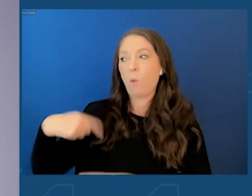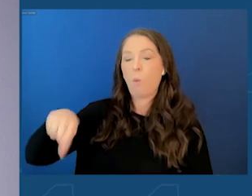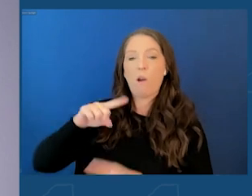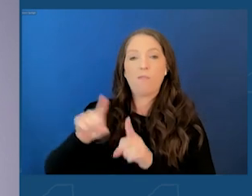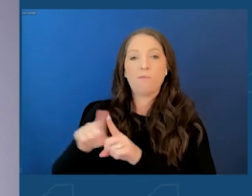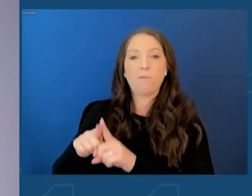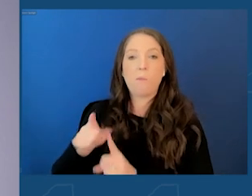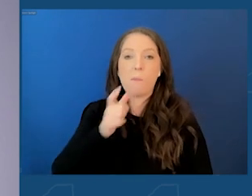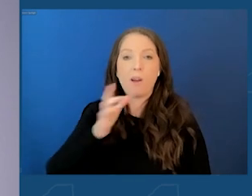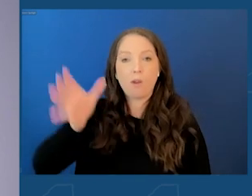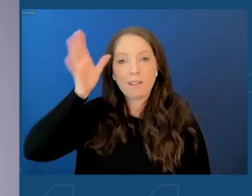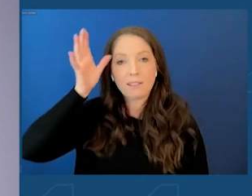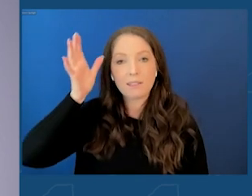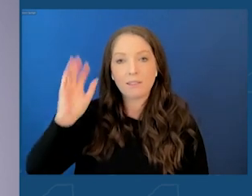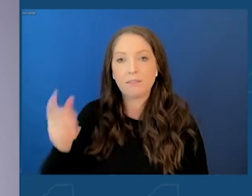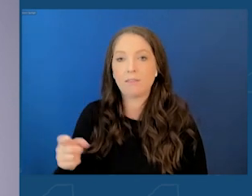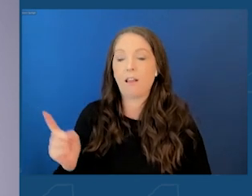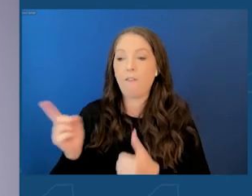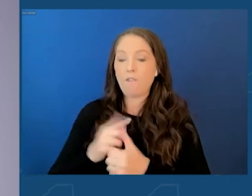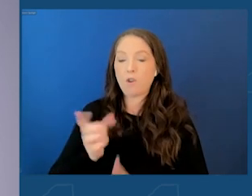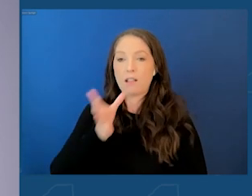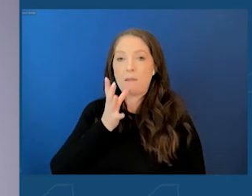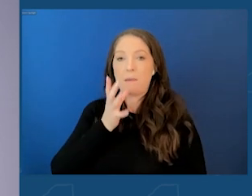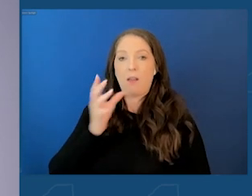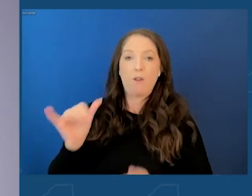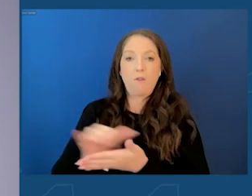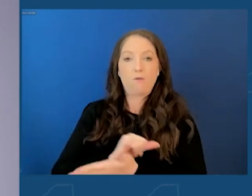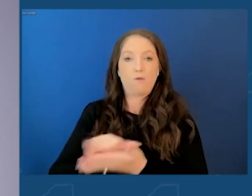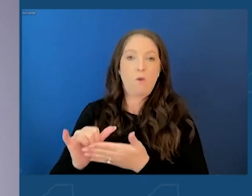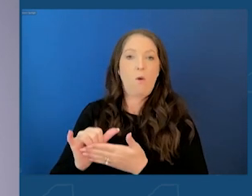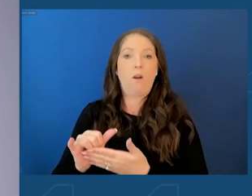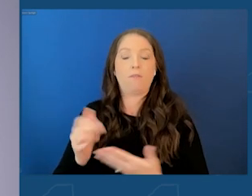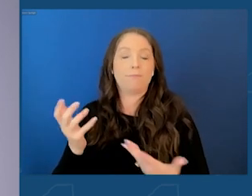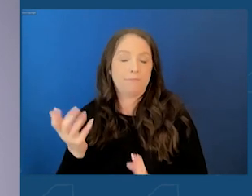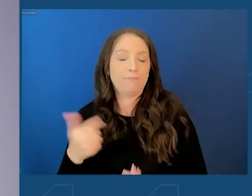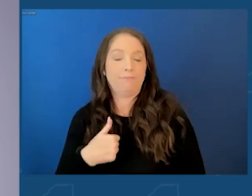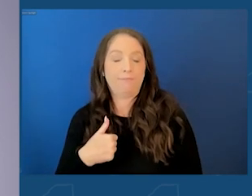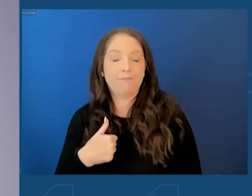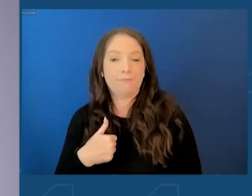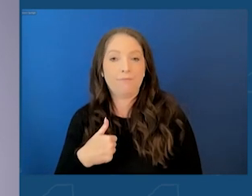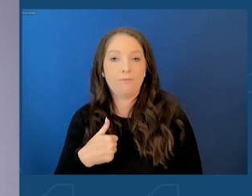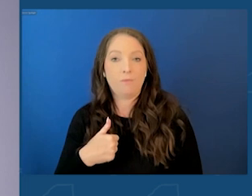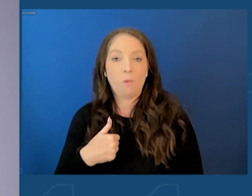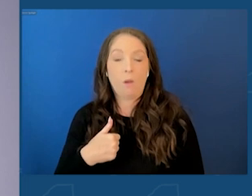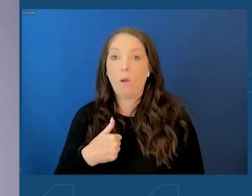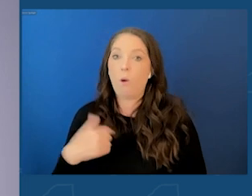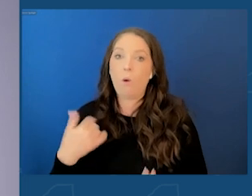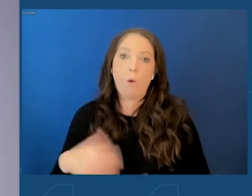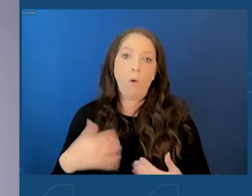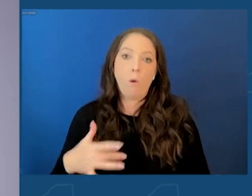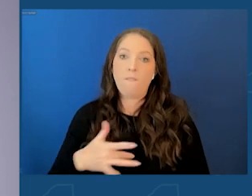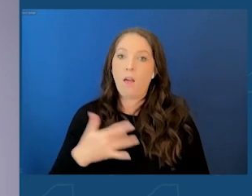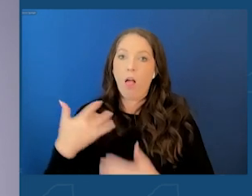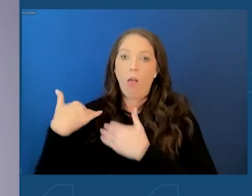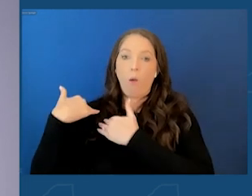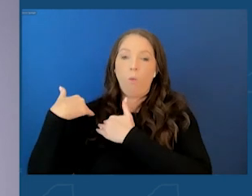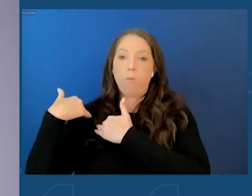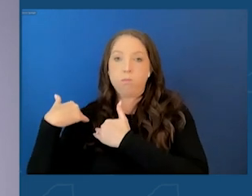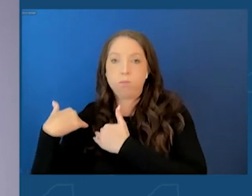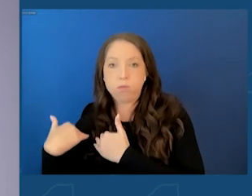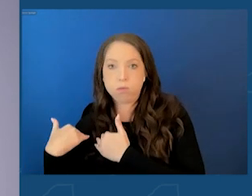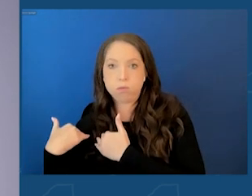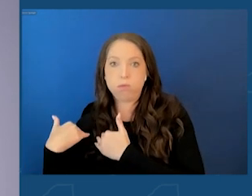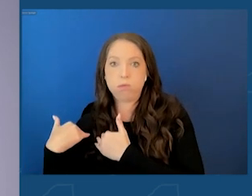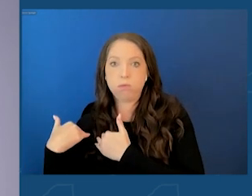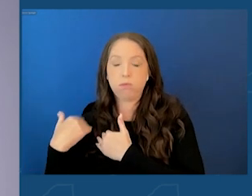seriously as a mother, the first mother of New York in that sense, our weight of responsibility to what we're doing for our children's children as well. And